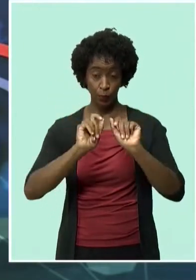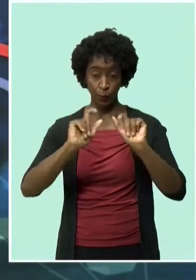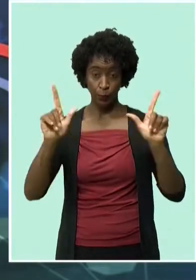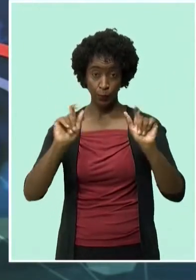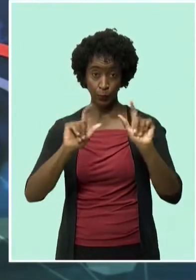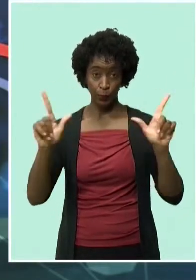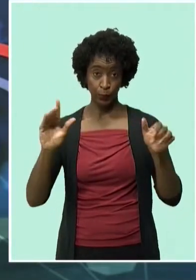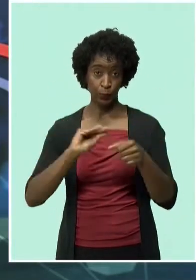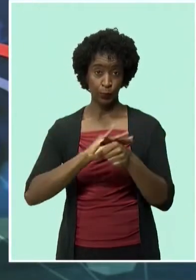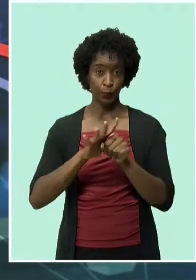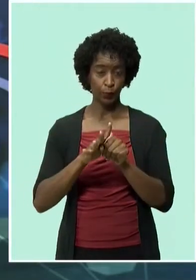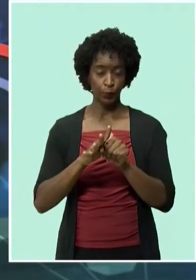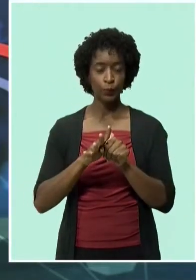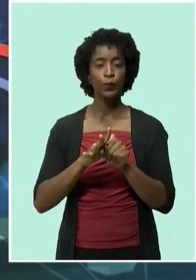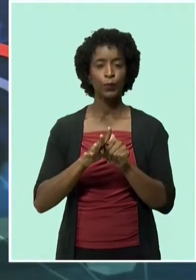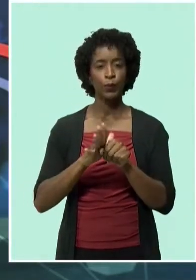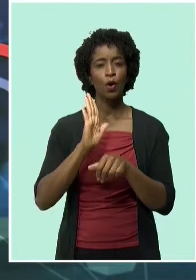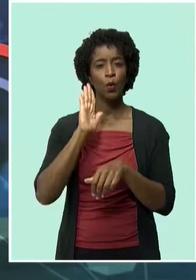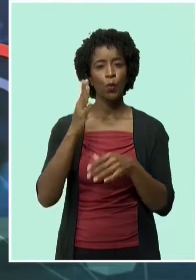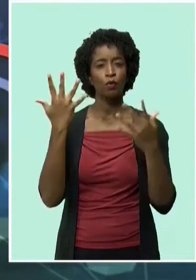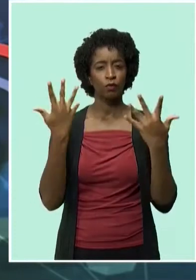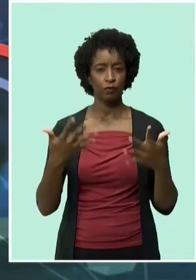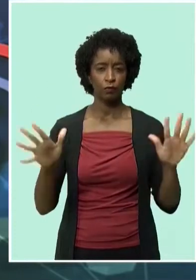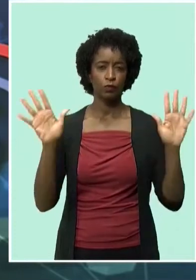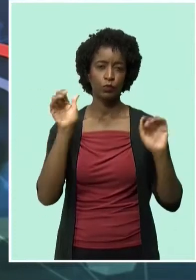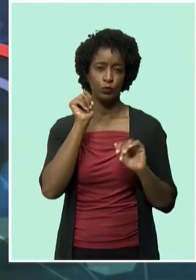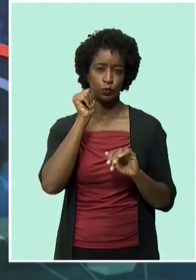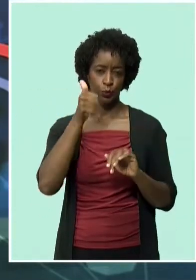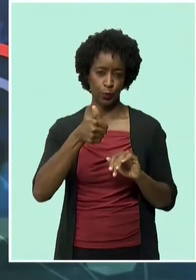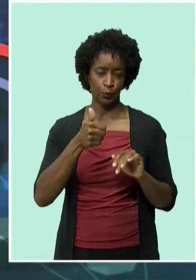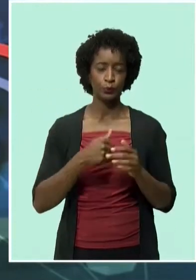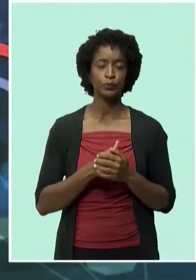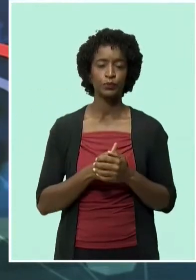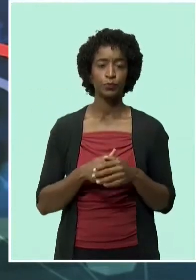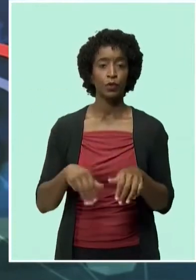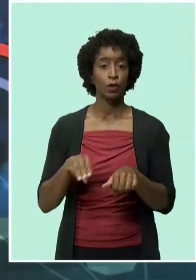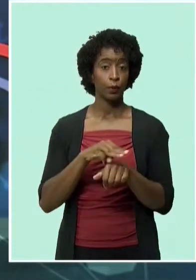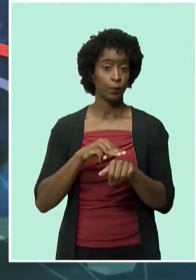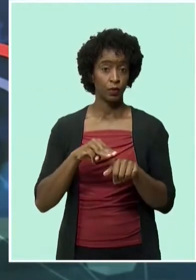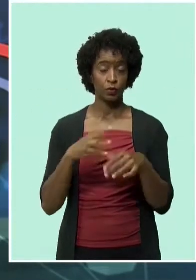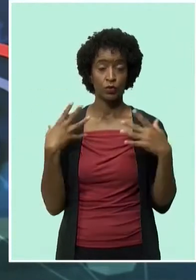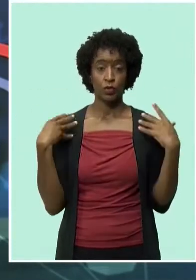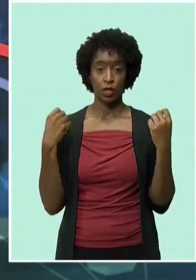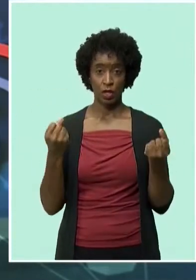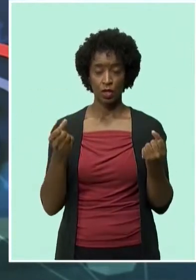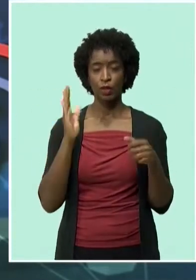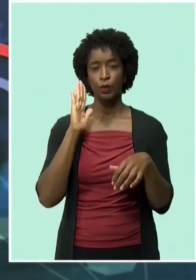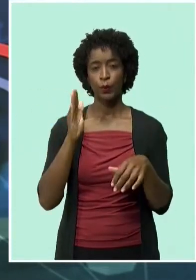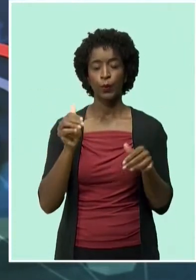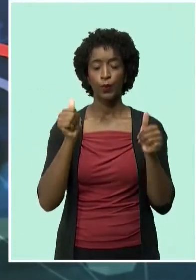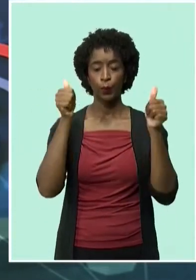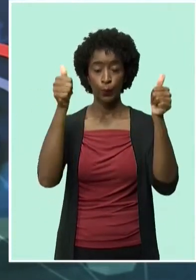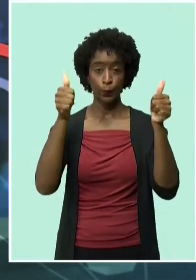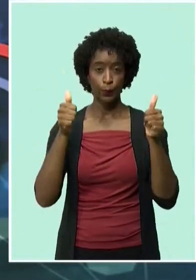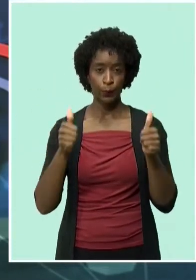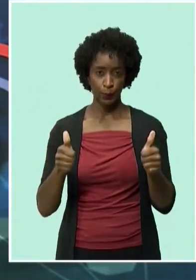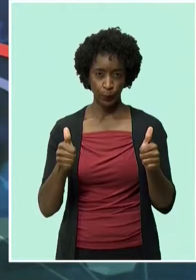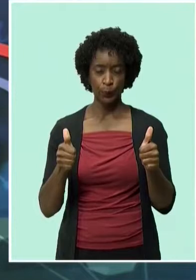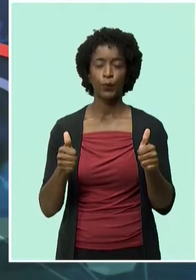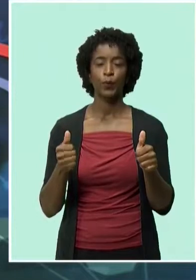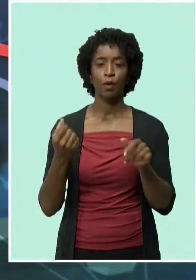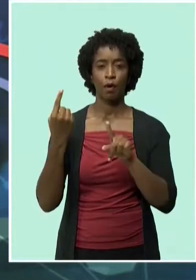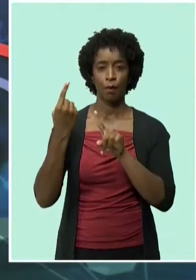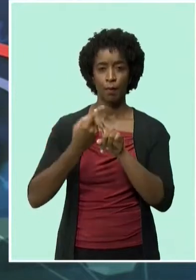end tomorrow. The Ministry of Health and Wellness says it will be replaced by a twice-monthly publication of the